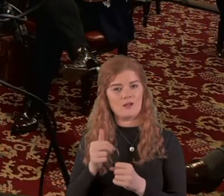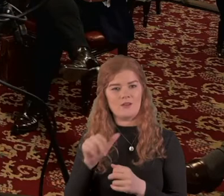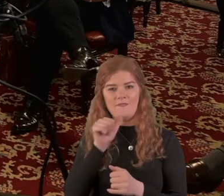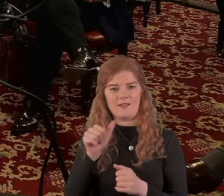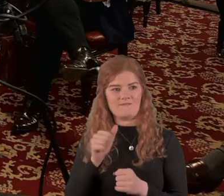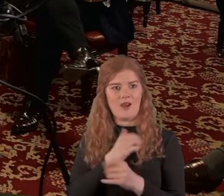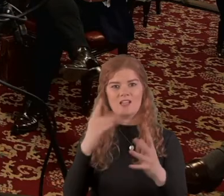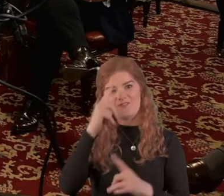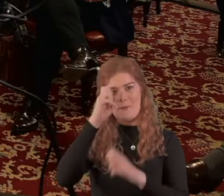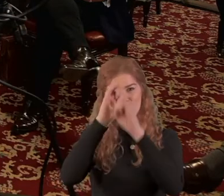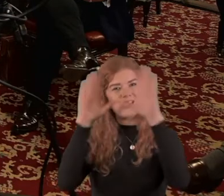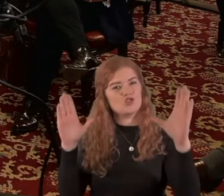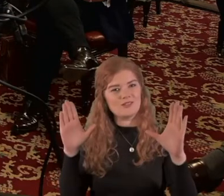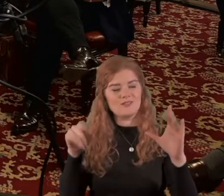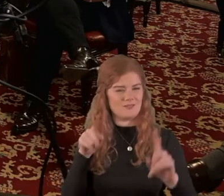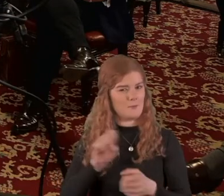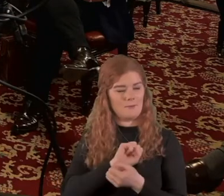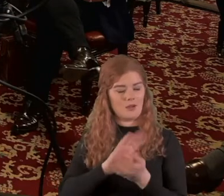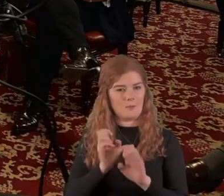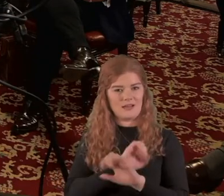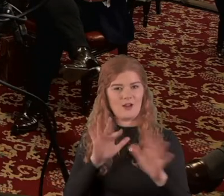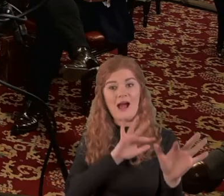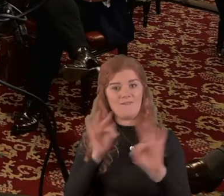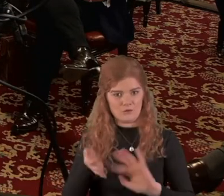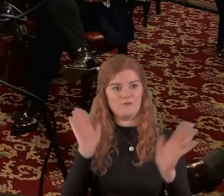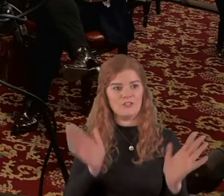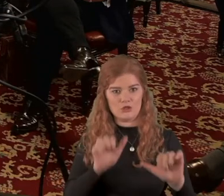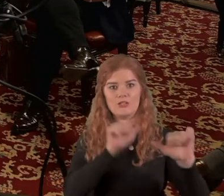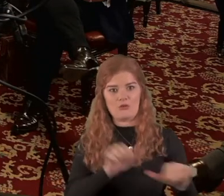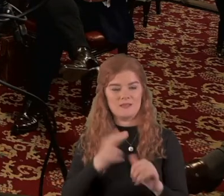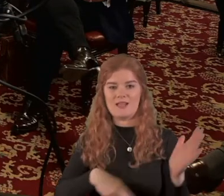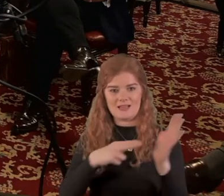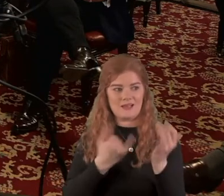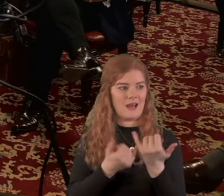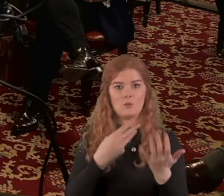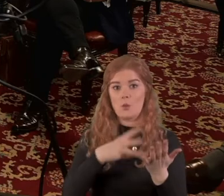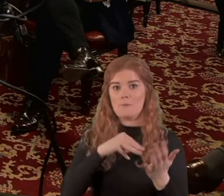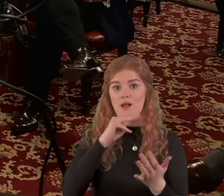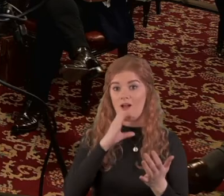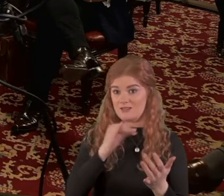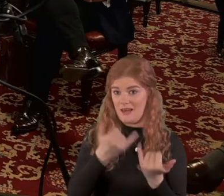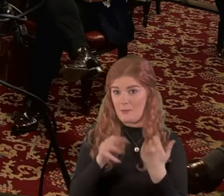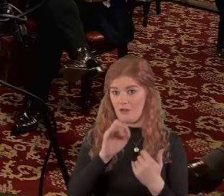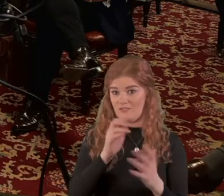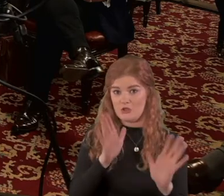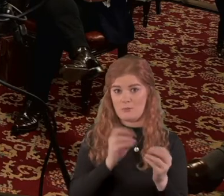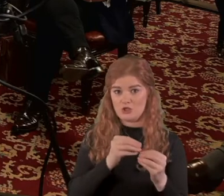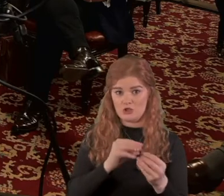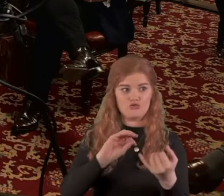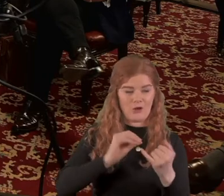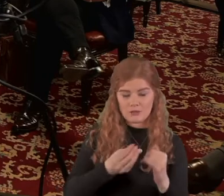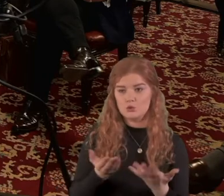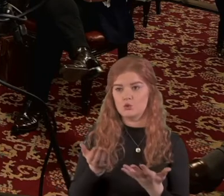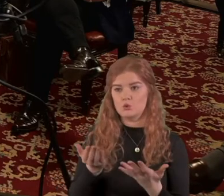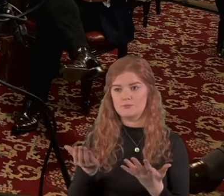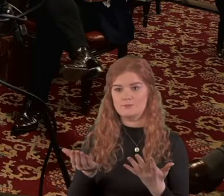And I think this became very obvious after the treaty was signed, say when Collins, as I think Mary mentioned, was trying to take